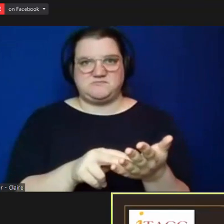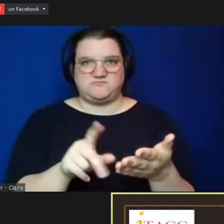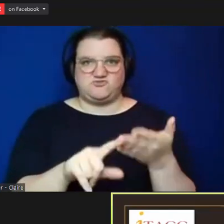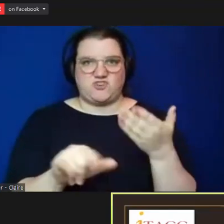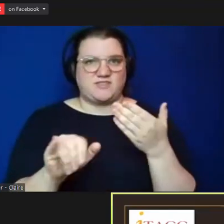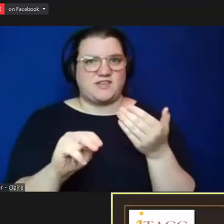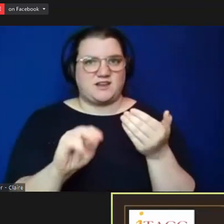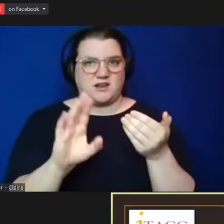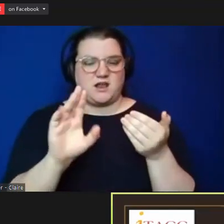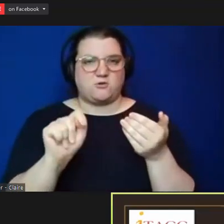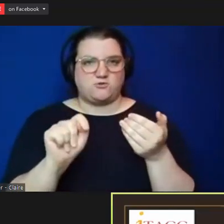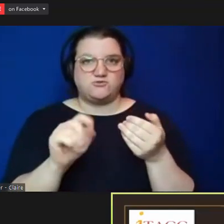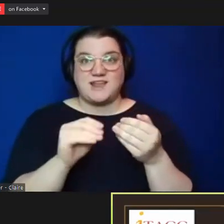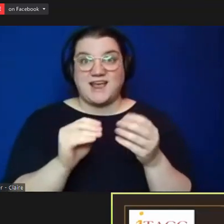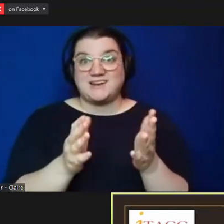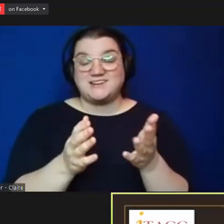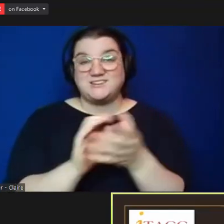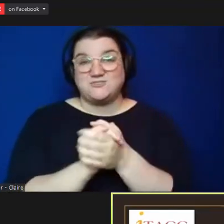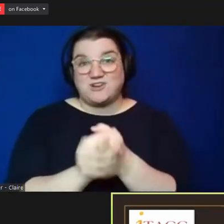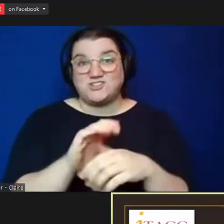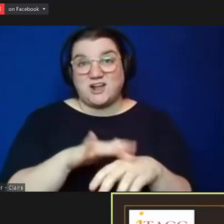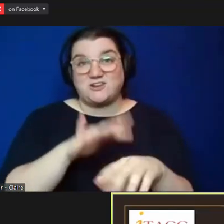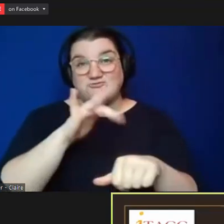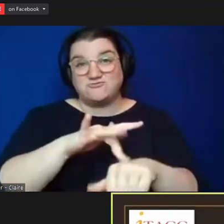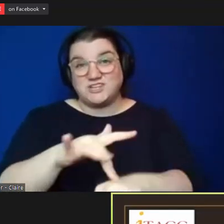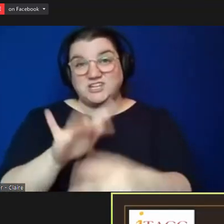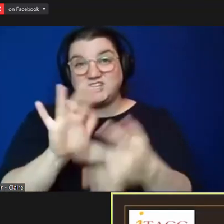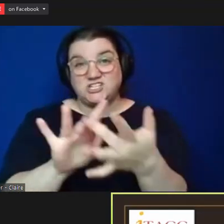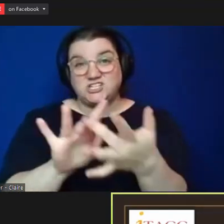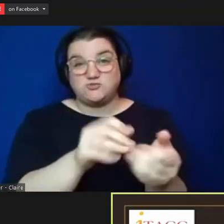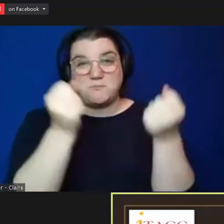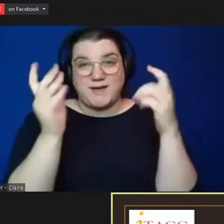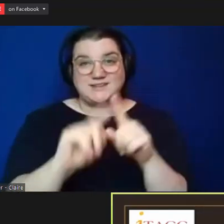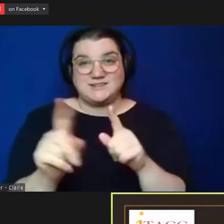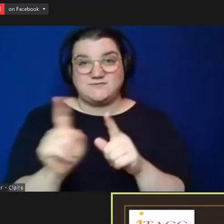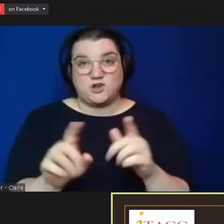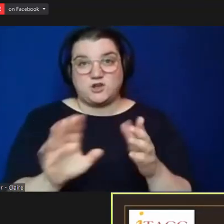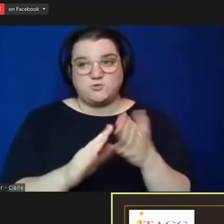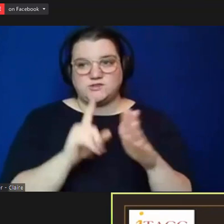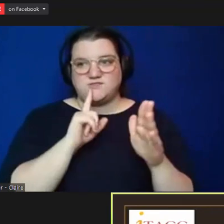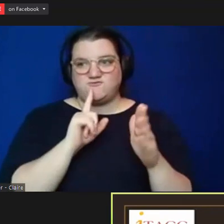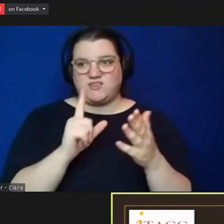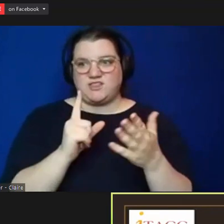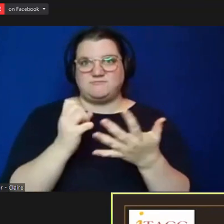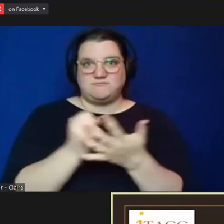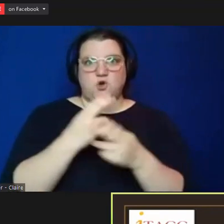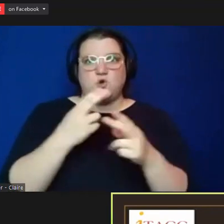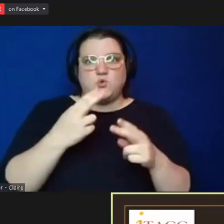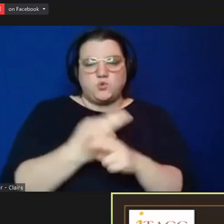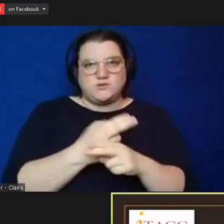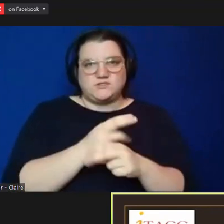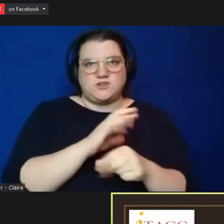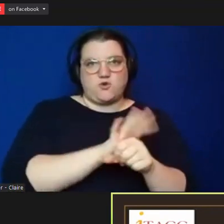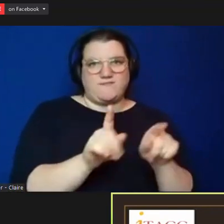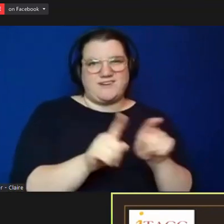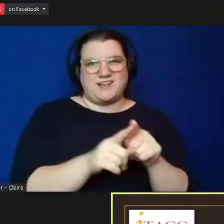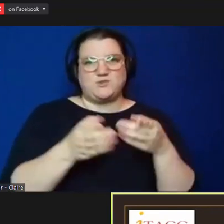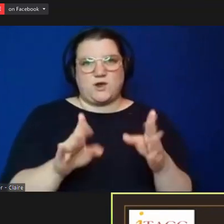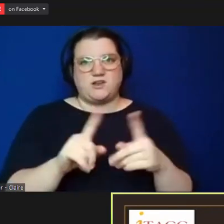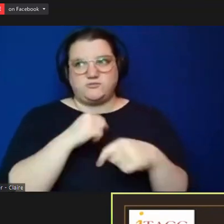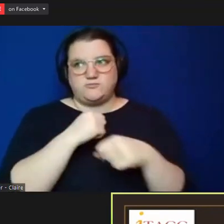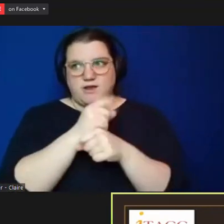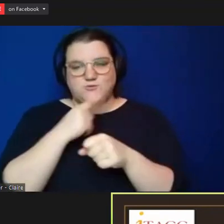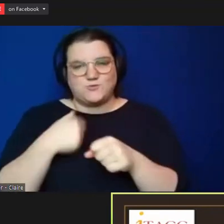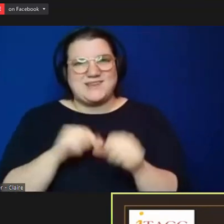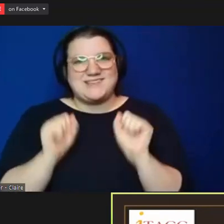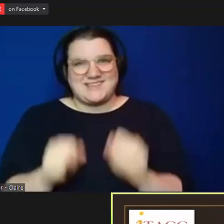reaching so many different communities and really using COVID as a way to make sure that we can use technology